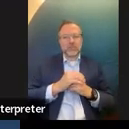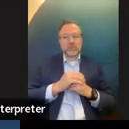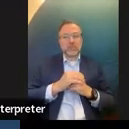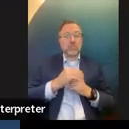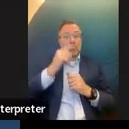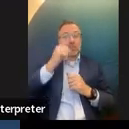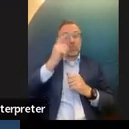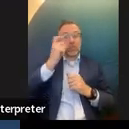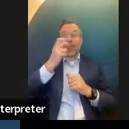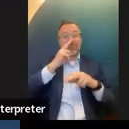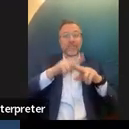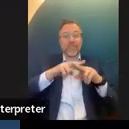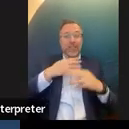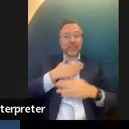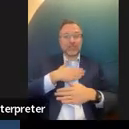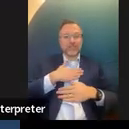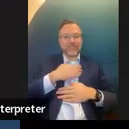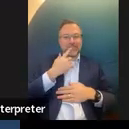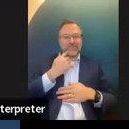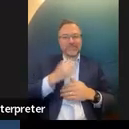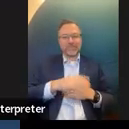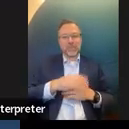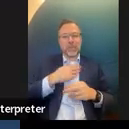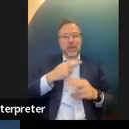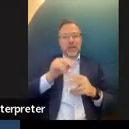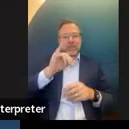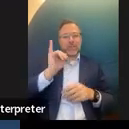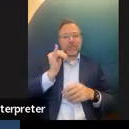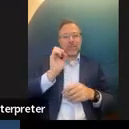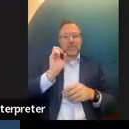about. So I am Jennifer Gleason.